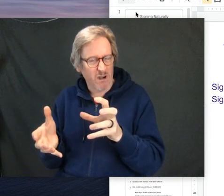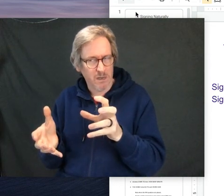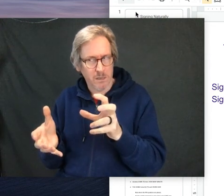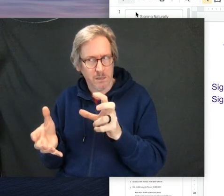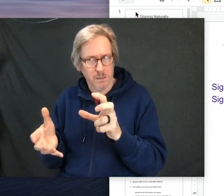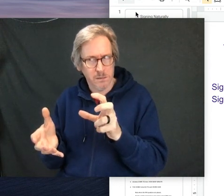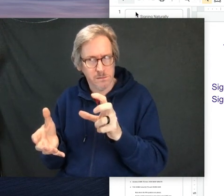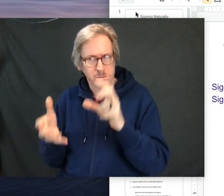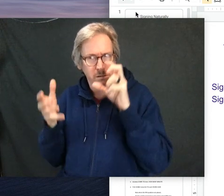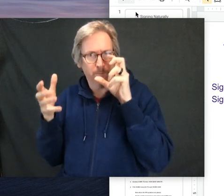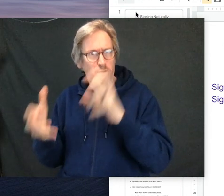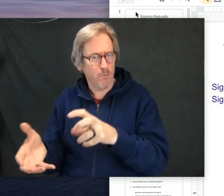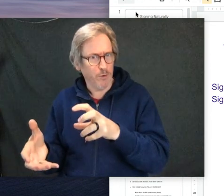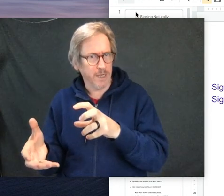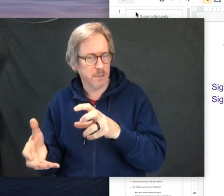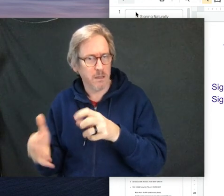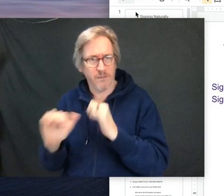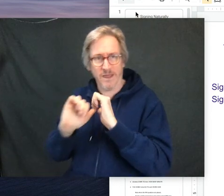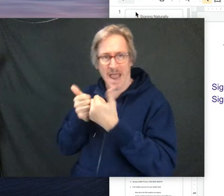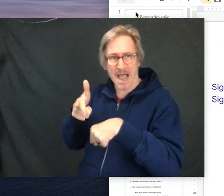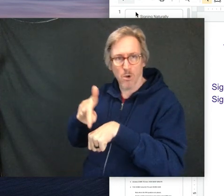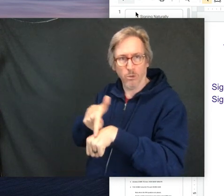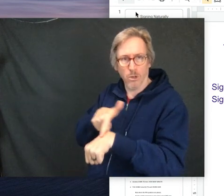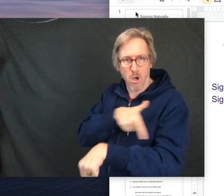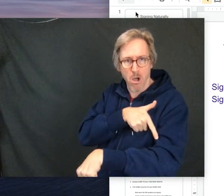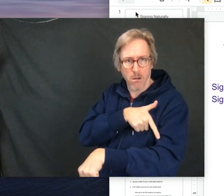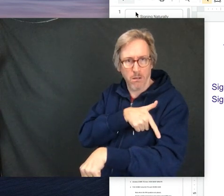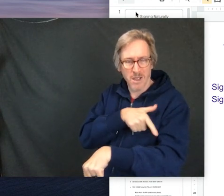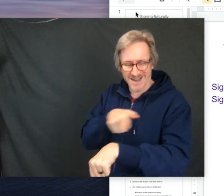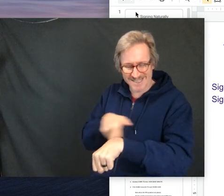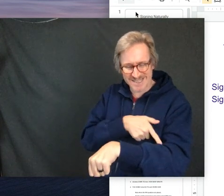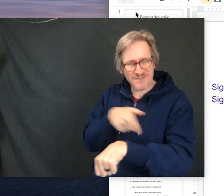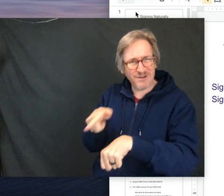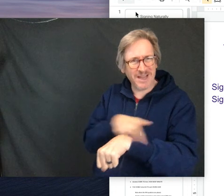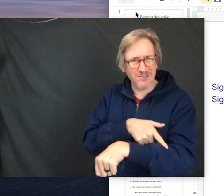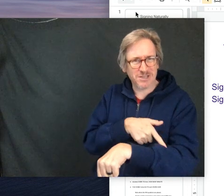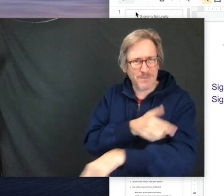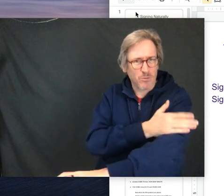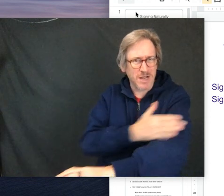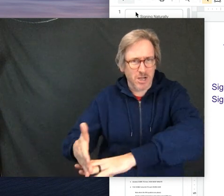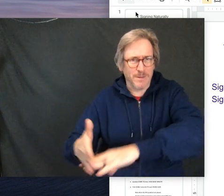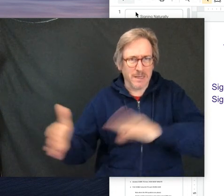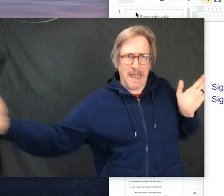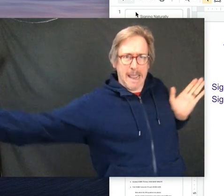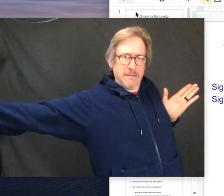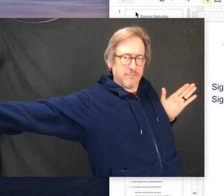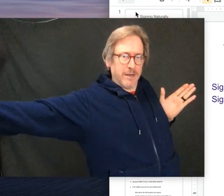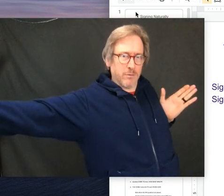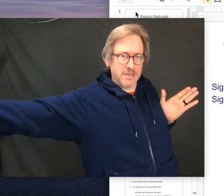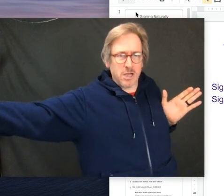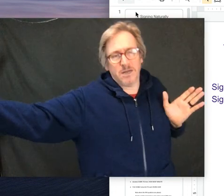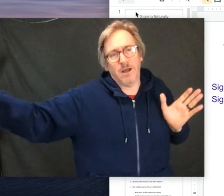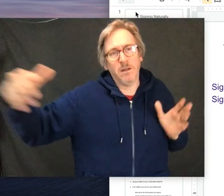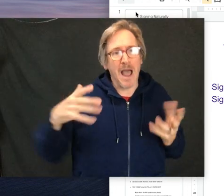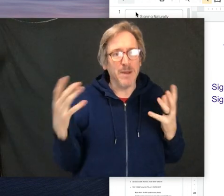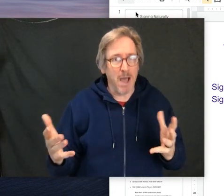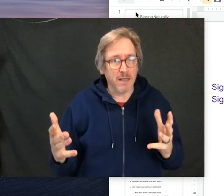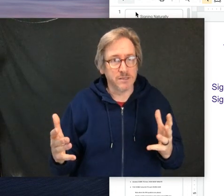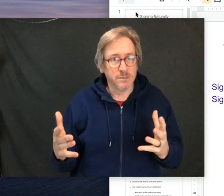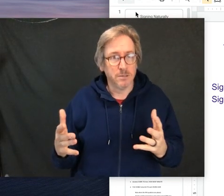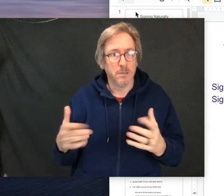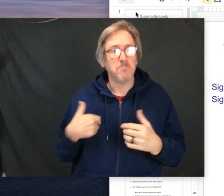more appropriate than how long. Because this is a very English topic. We're not talking about length, right? We're not talking about how